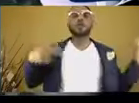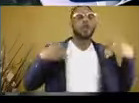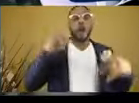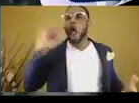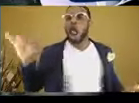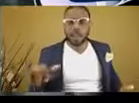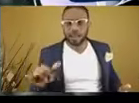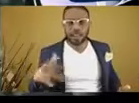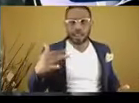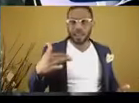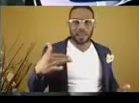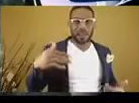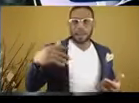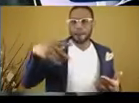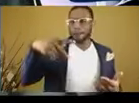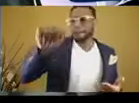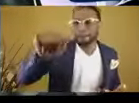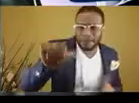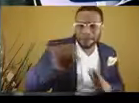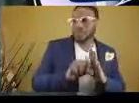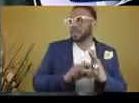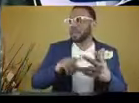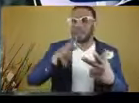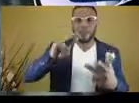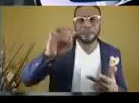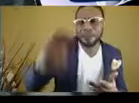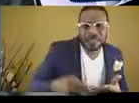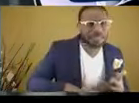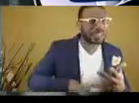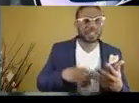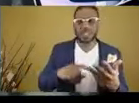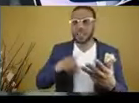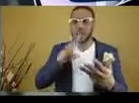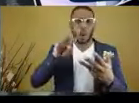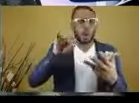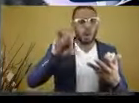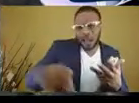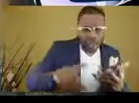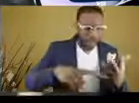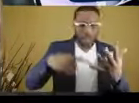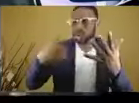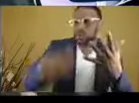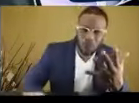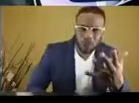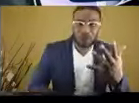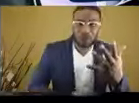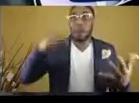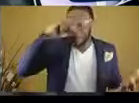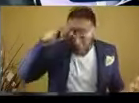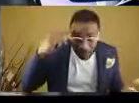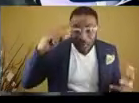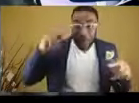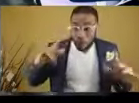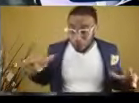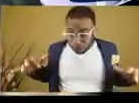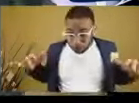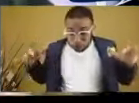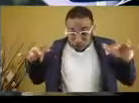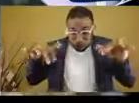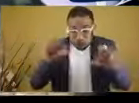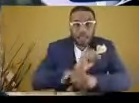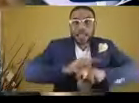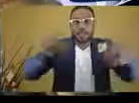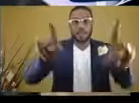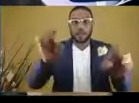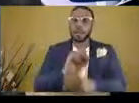Pennsylvania and Michigan and Wisconsin and Georgia, the black vote make the difference in